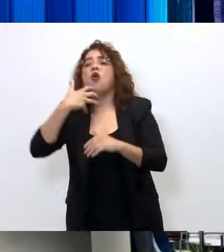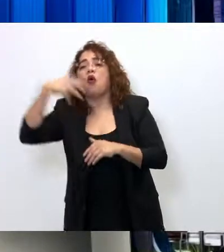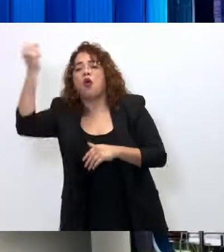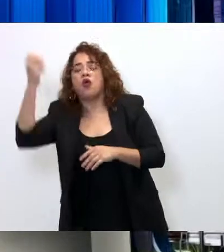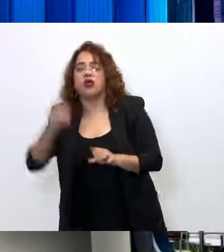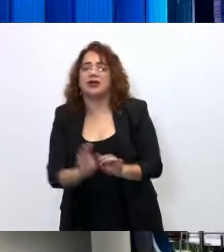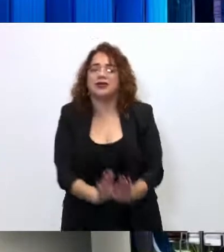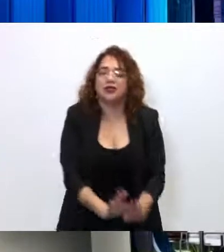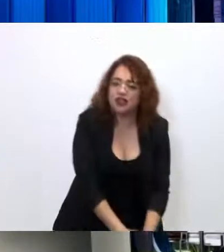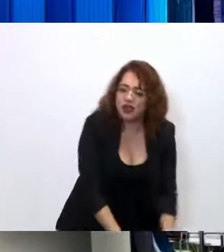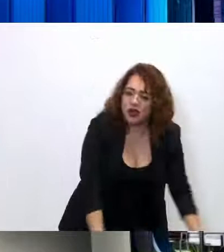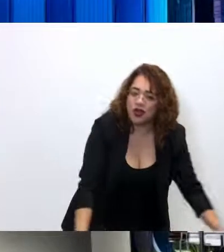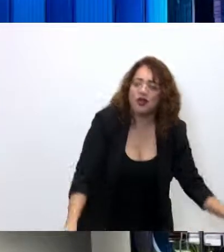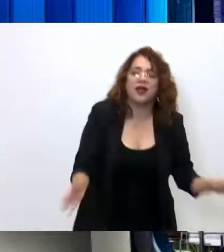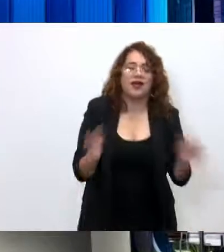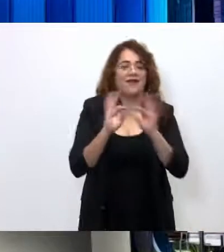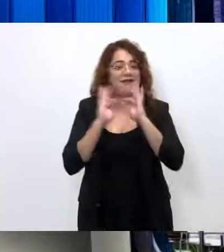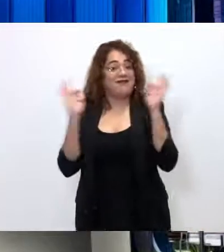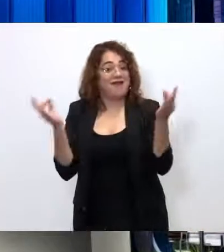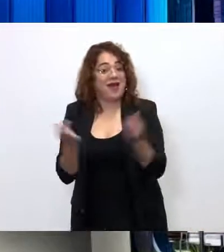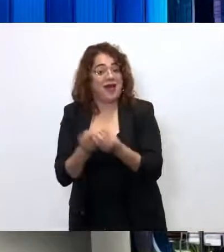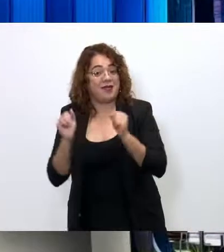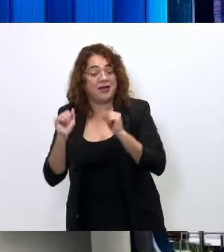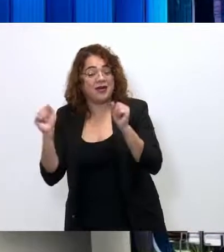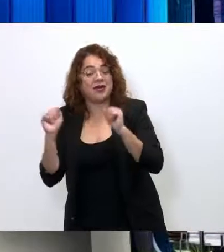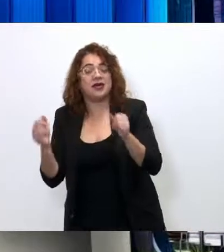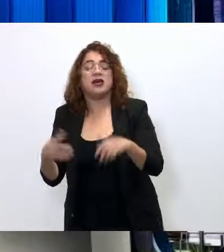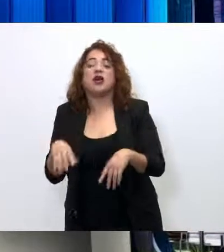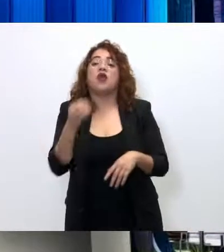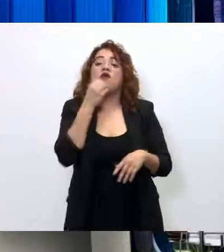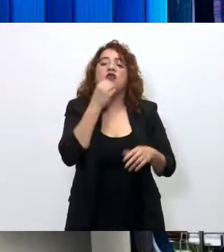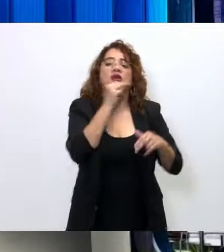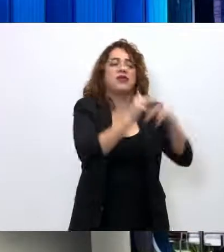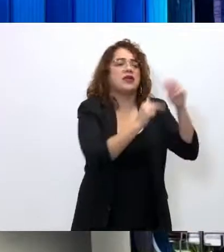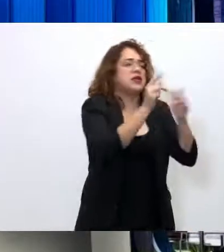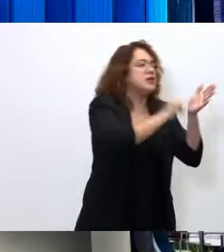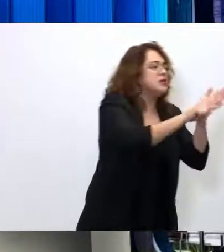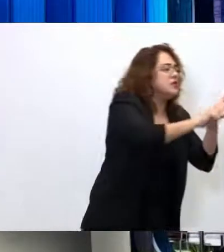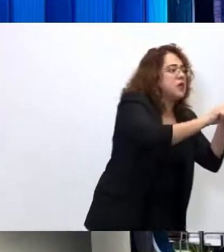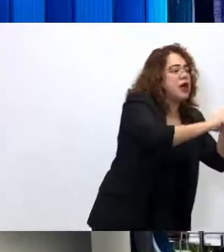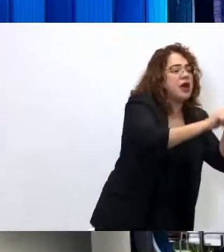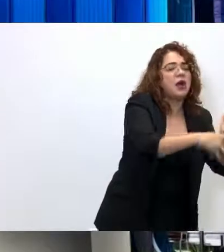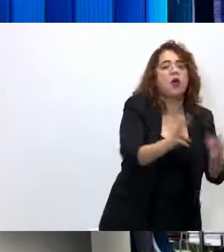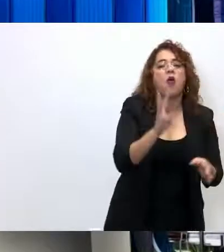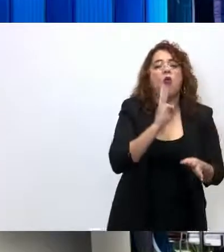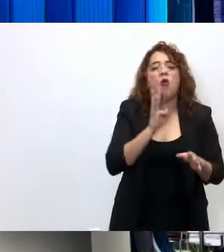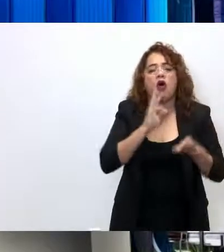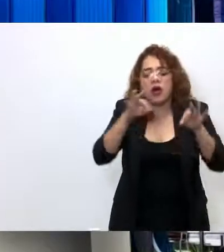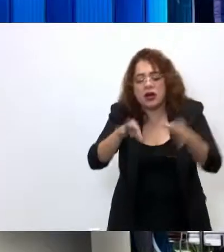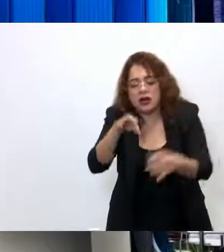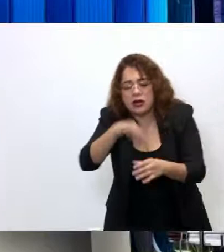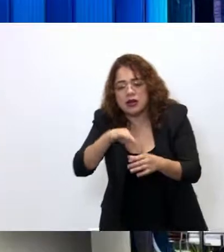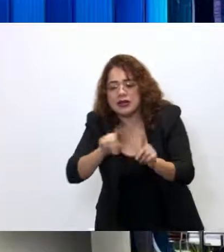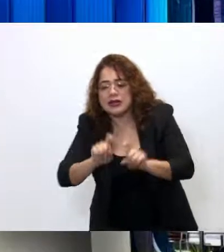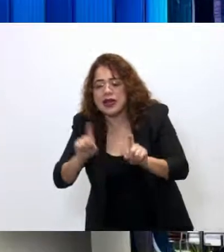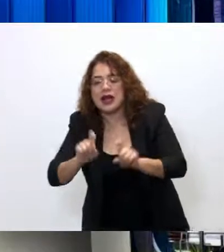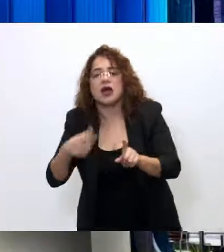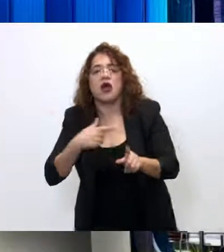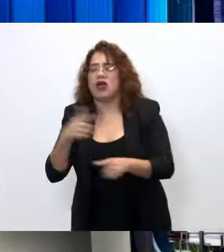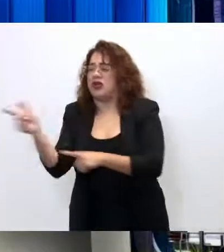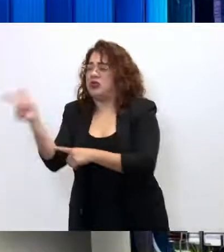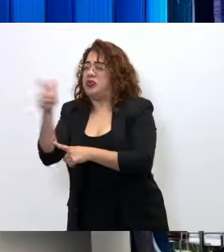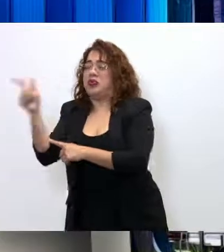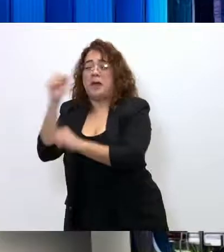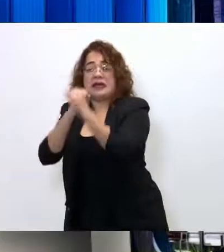children and families. We do food facility inspections and test the waters to ensure safety. We spray for mosquitoes. We visit